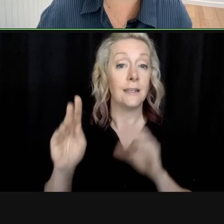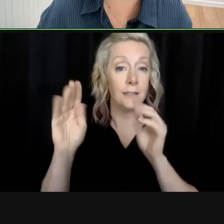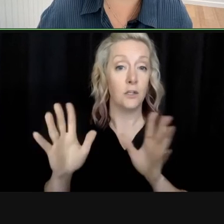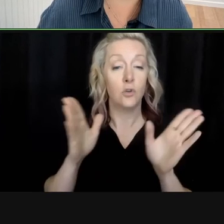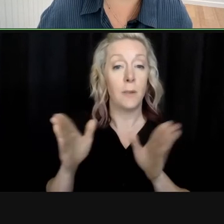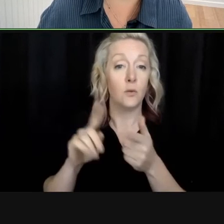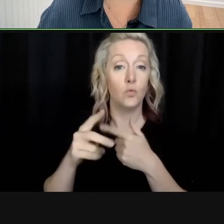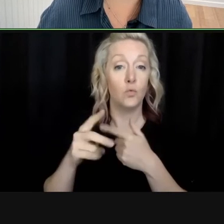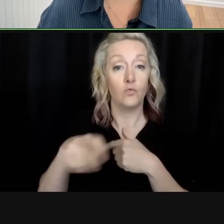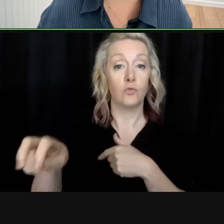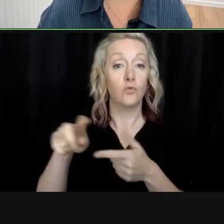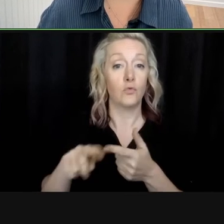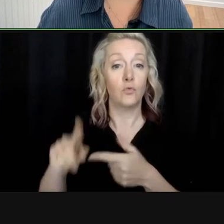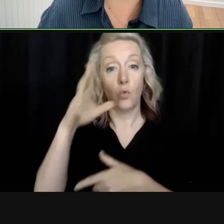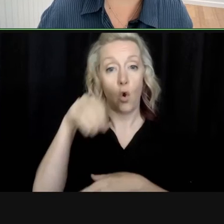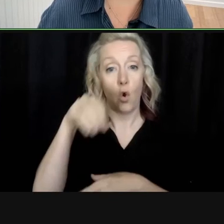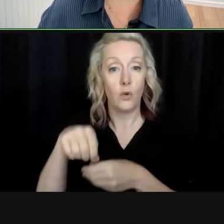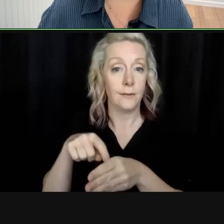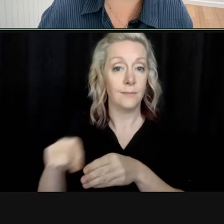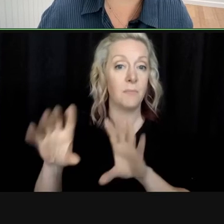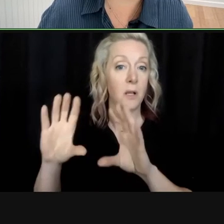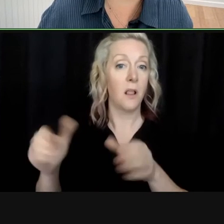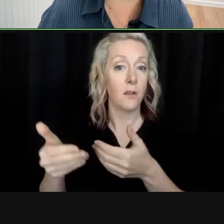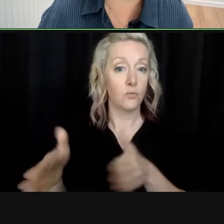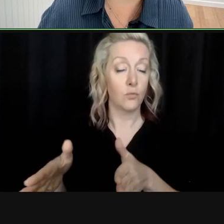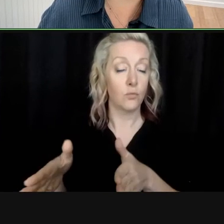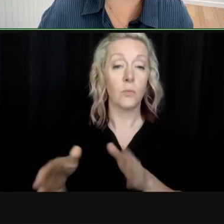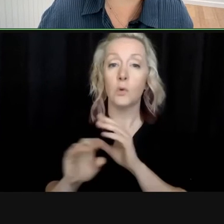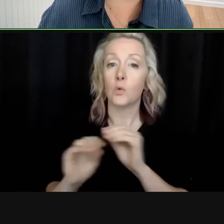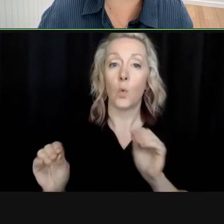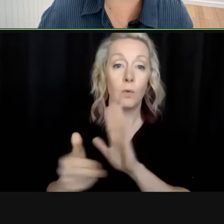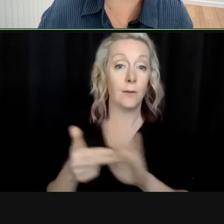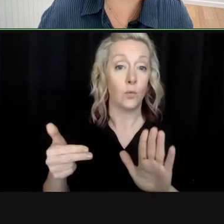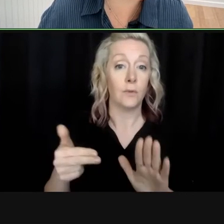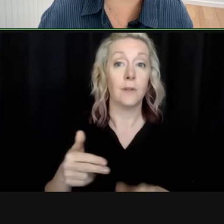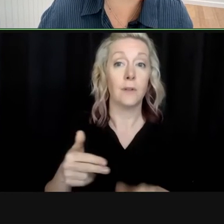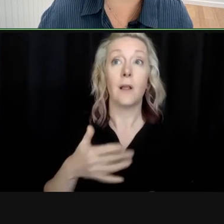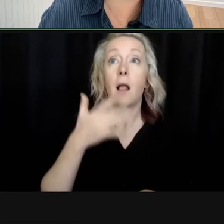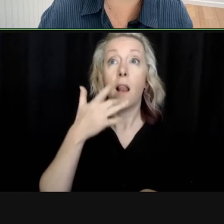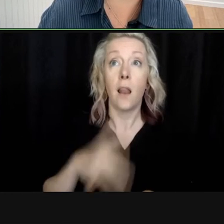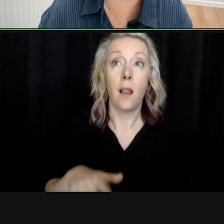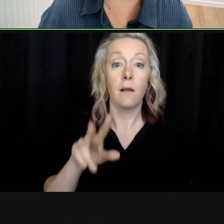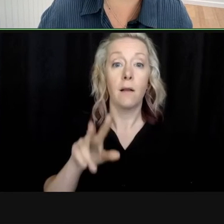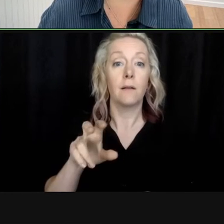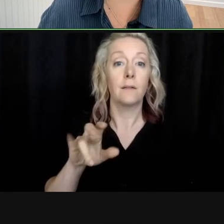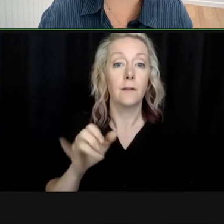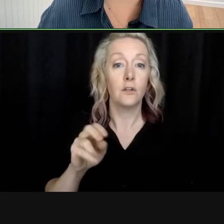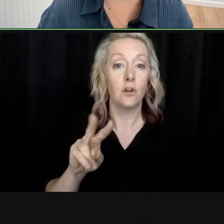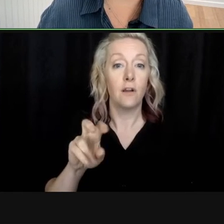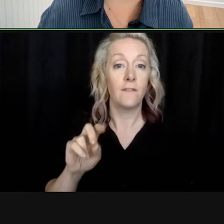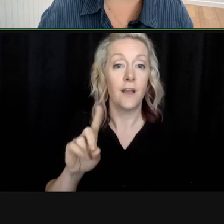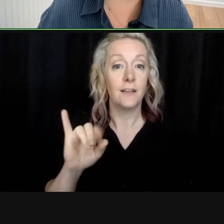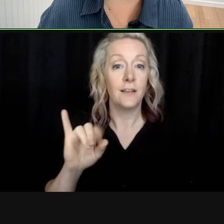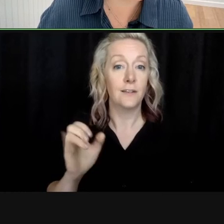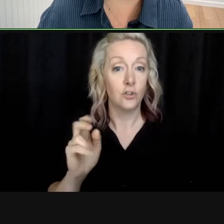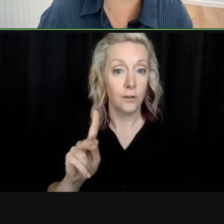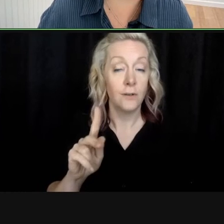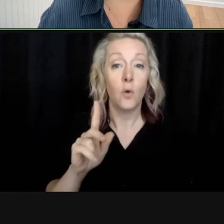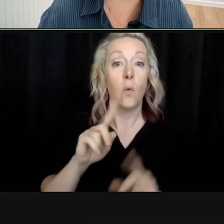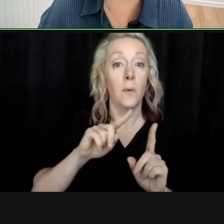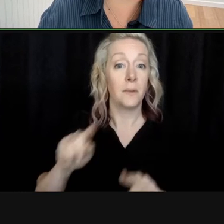without a medical diagnosis. Jan Van Dyke just happened to be coming to North Carolina. My son and his school team was invited to join the panel. At the time,